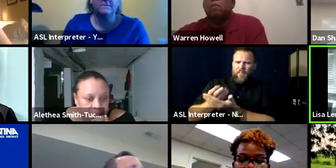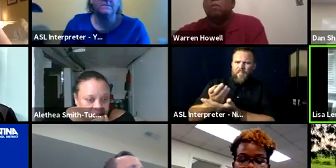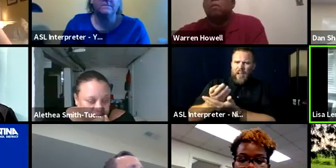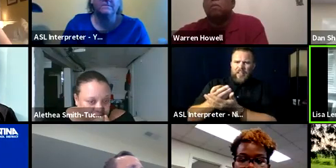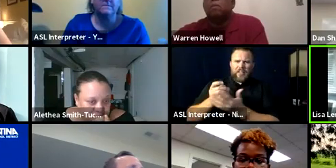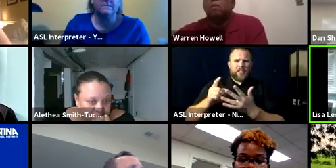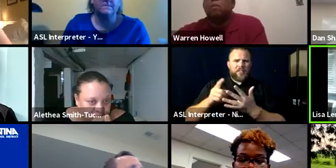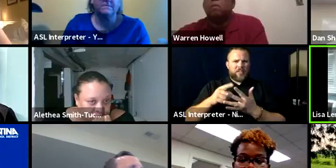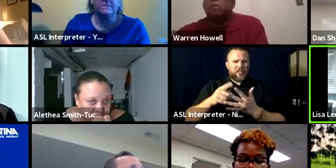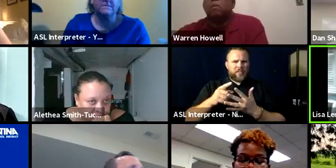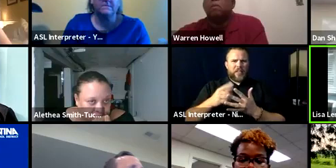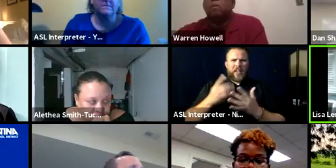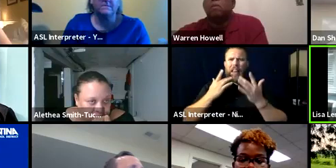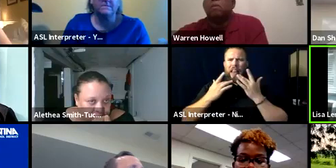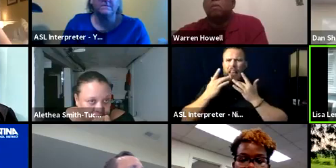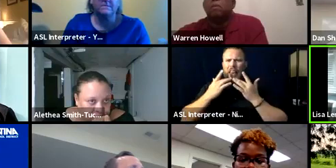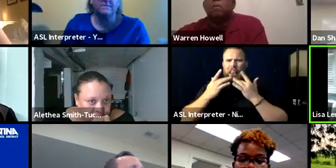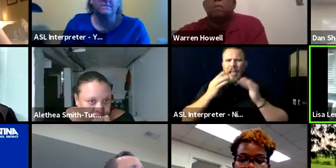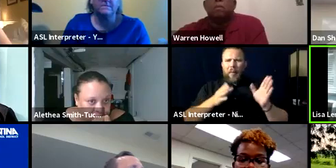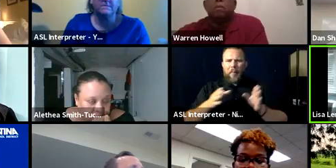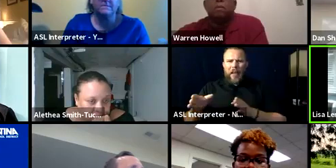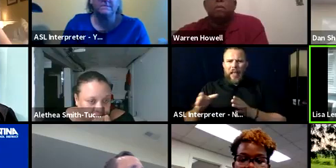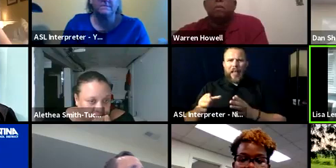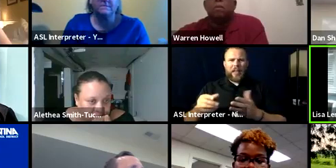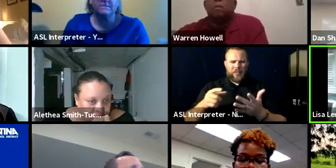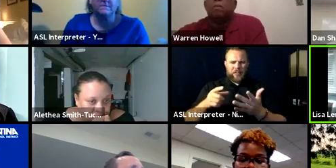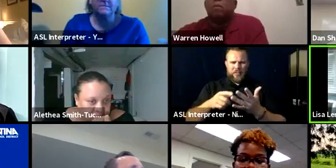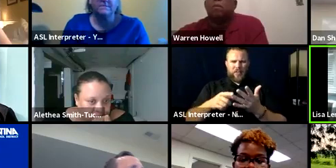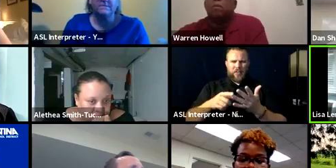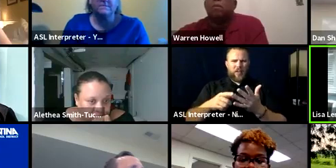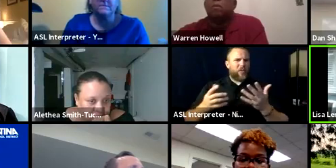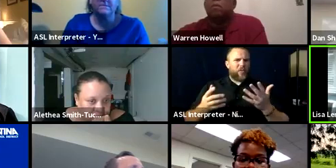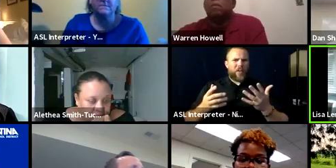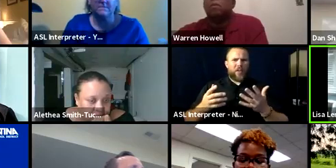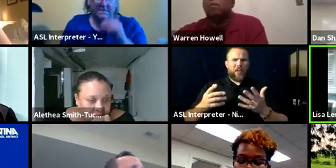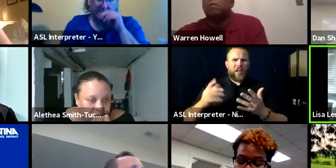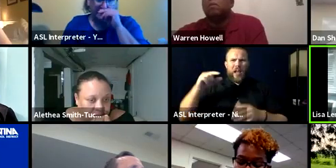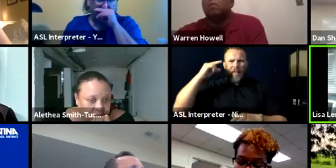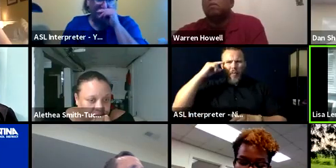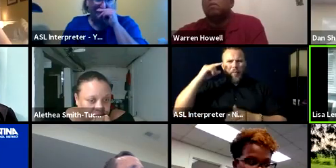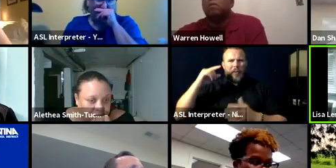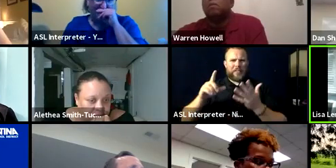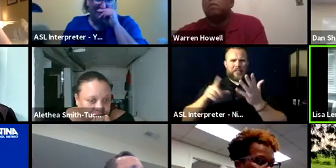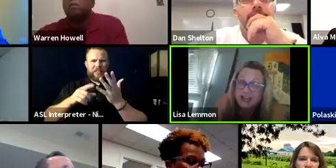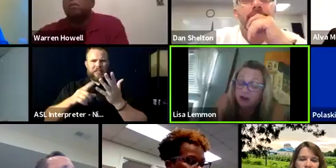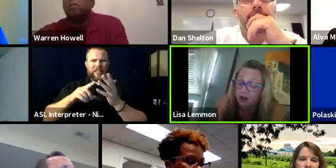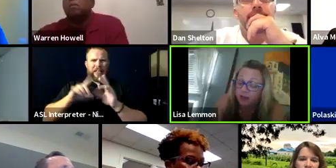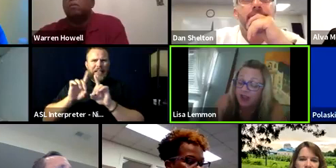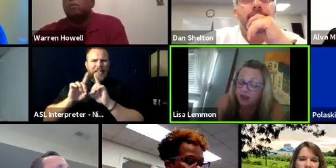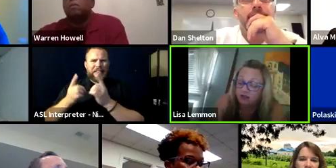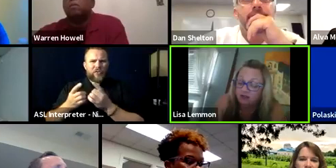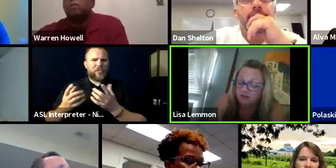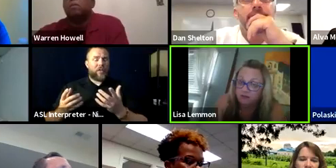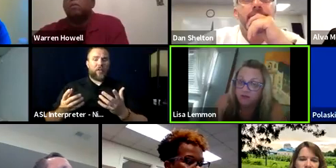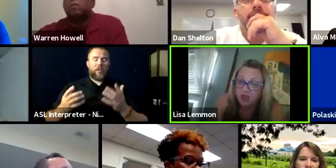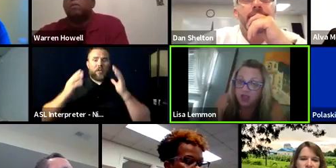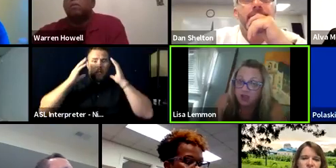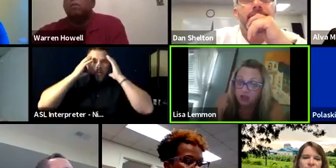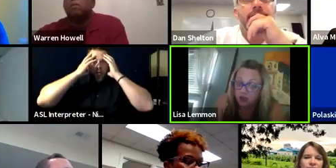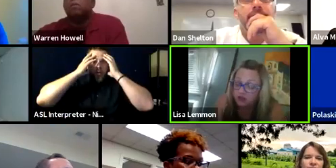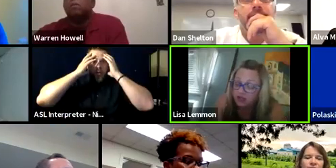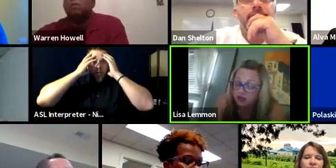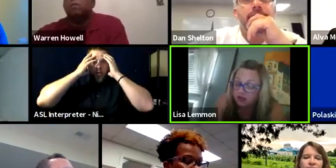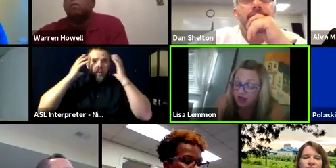battling against the lack of a universal plan for school reopenings, and the unfortunate battle with the district just to hear our plan.